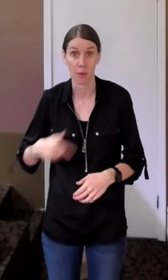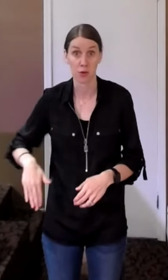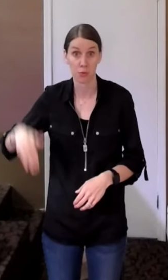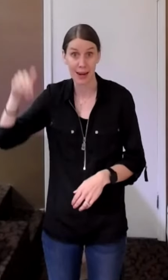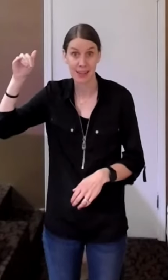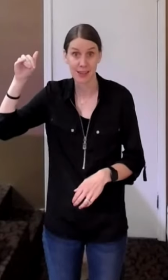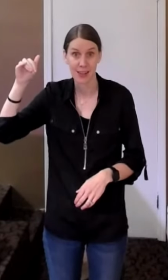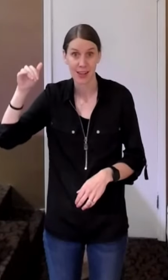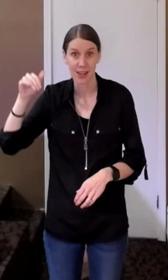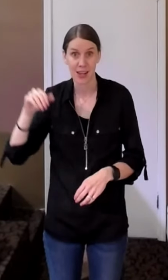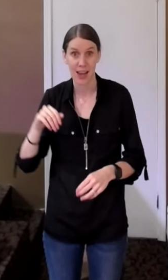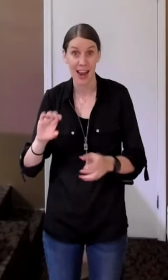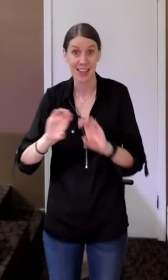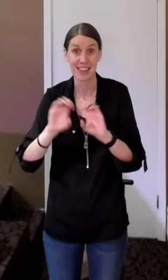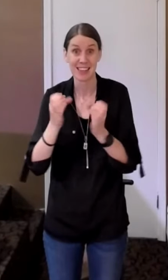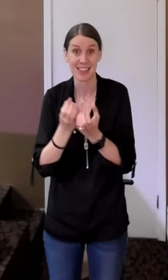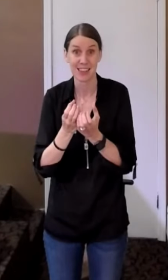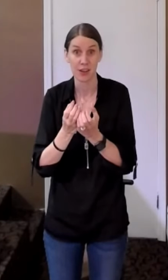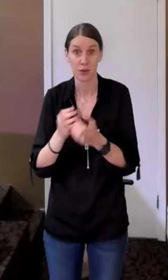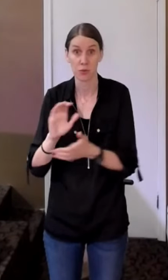in a public school. I know what goes on.